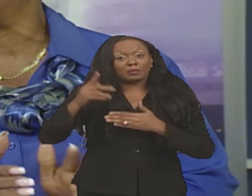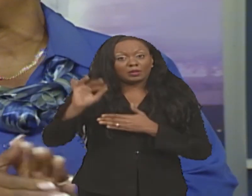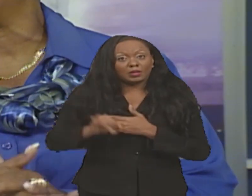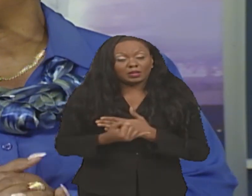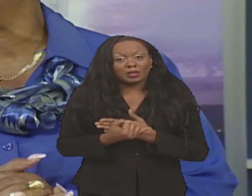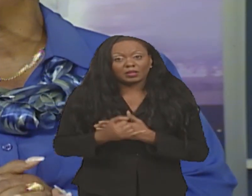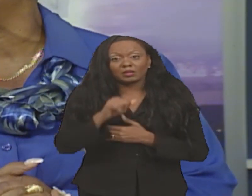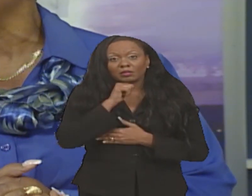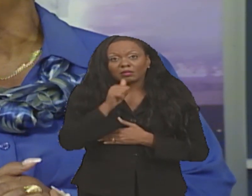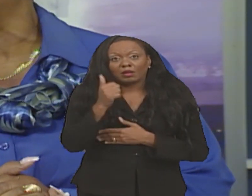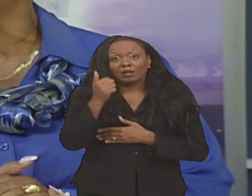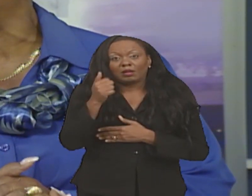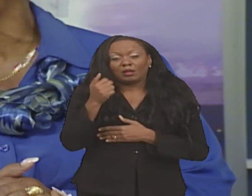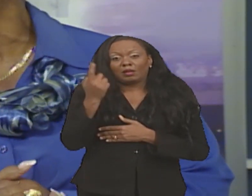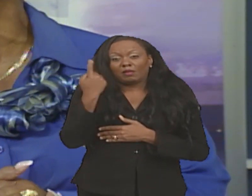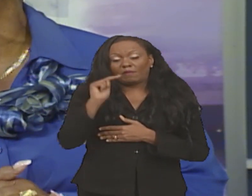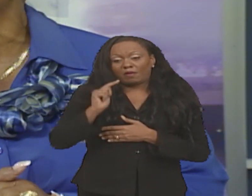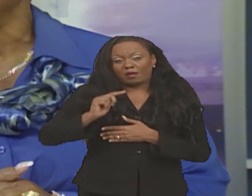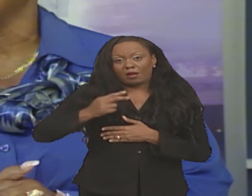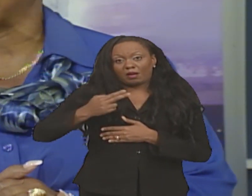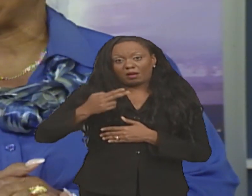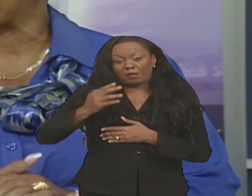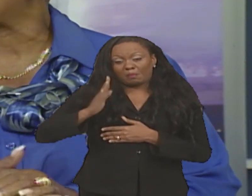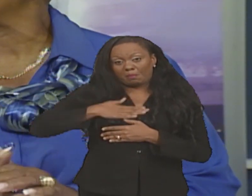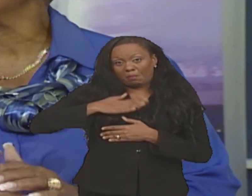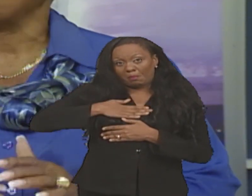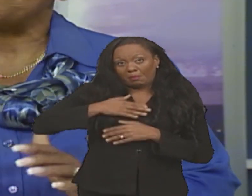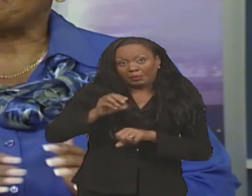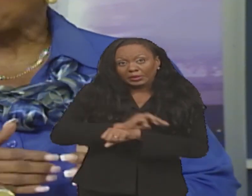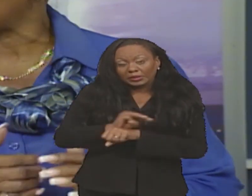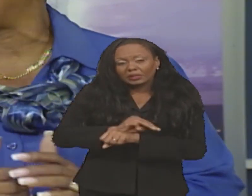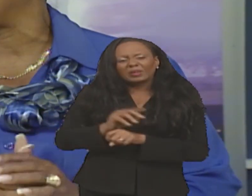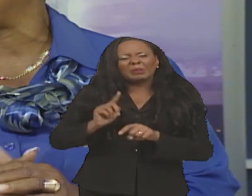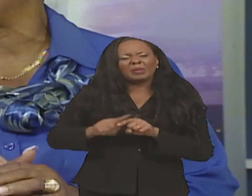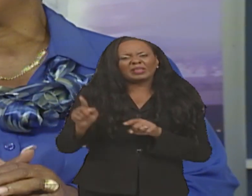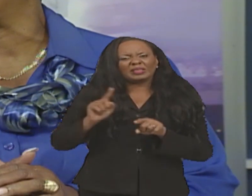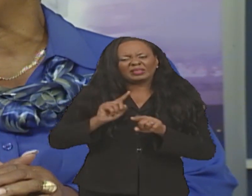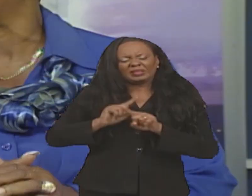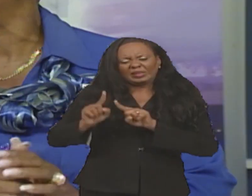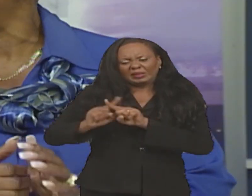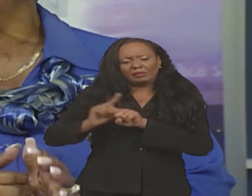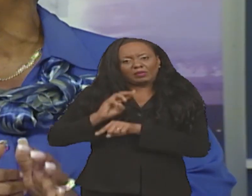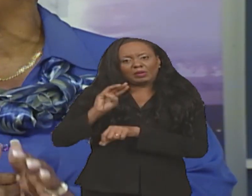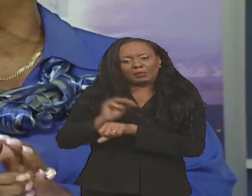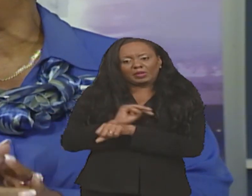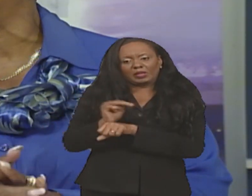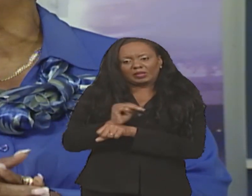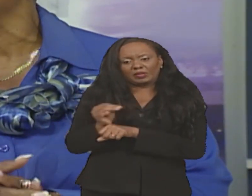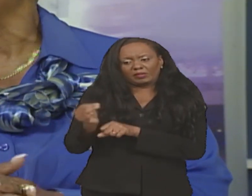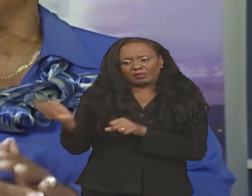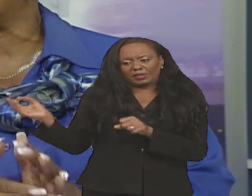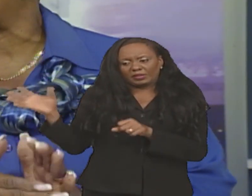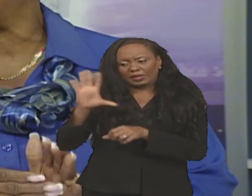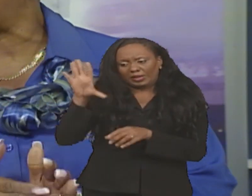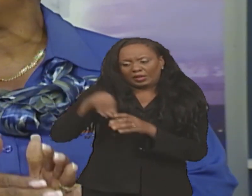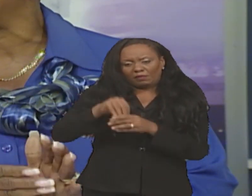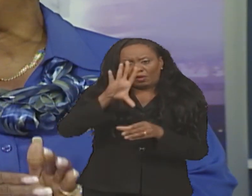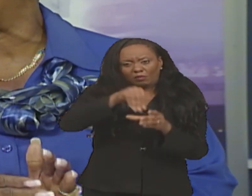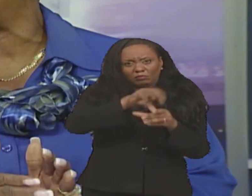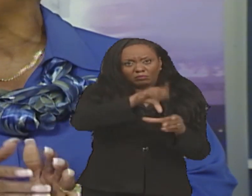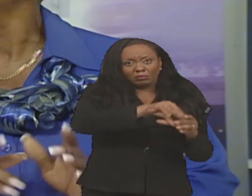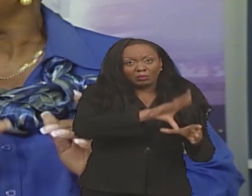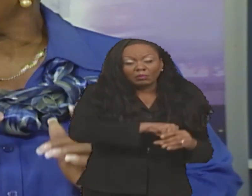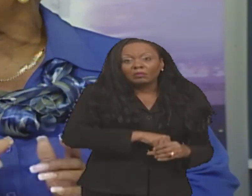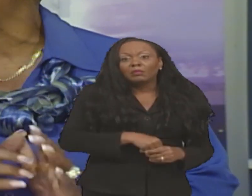of People Empowerment and Elder Affairs alone, but it includes many other ministries that have come on board to help us, because at the end